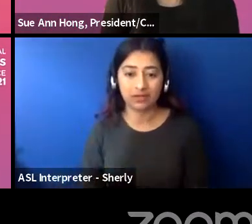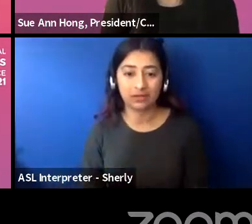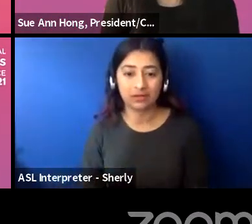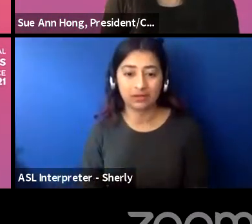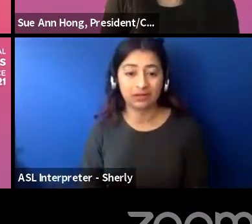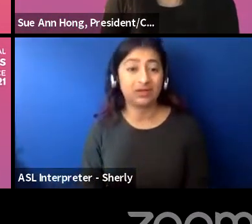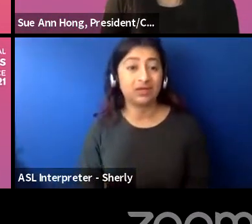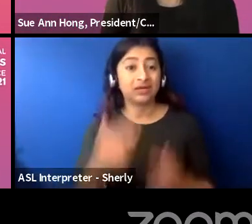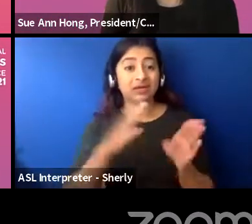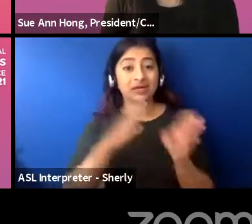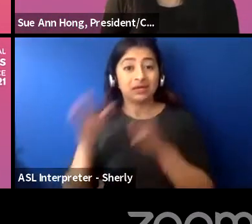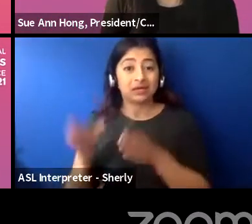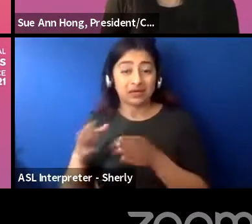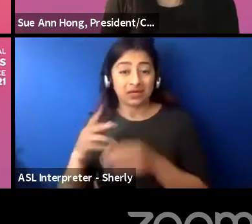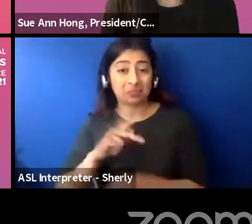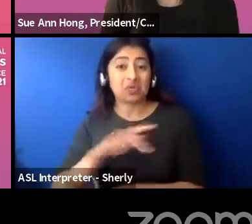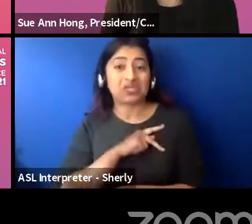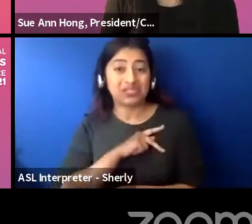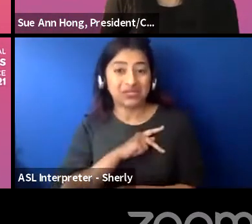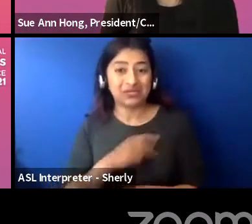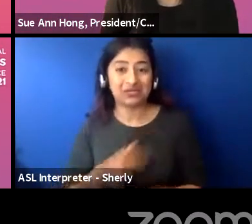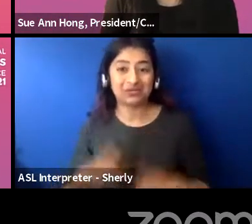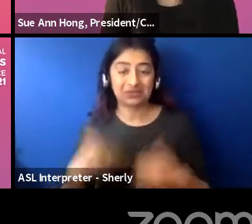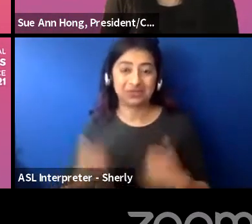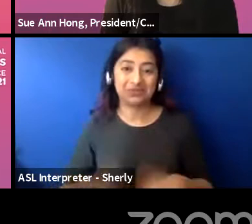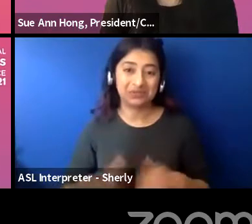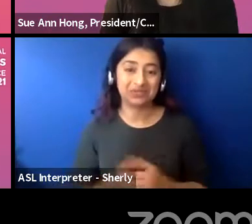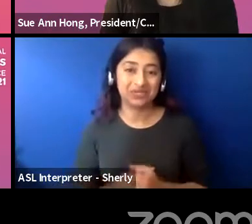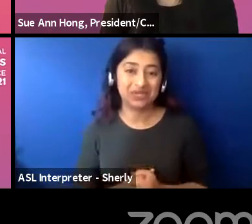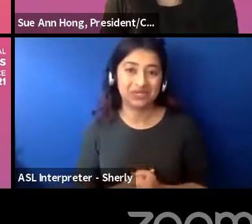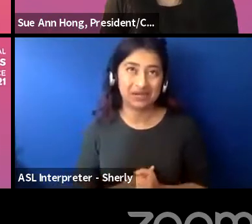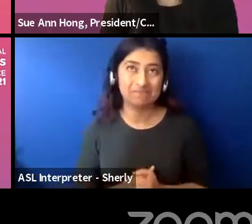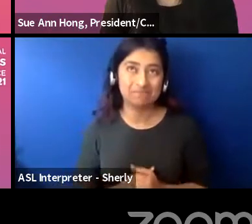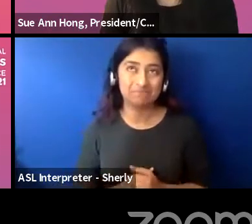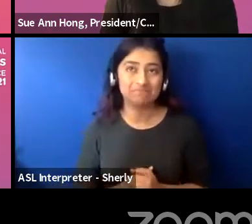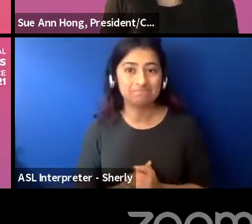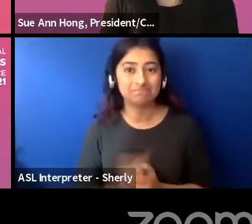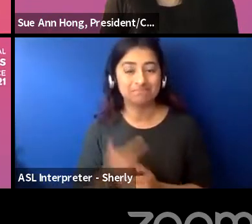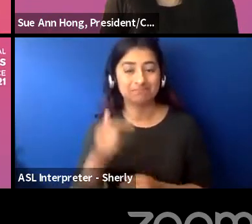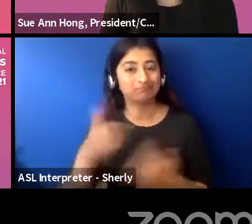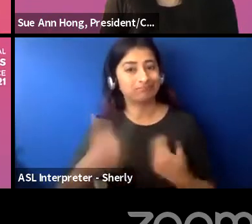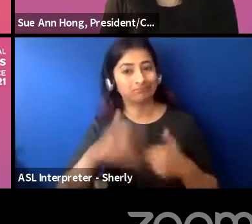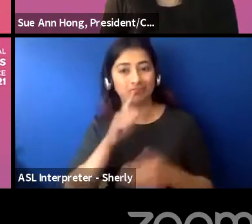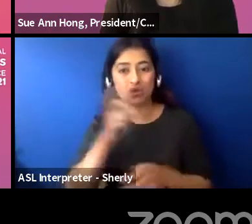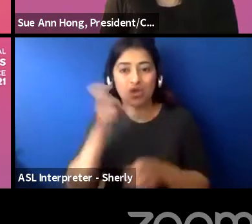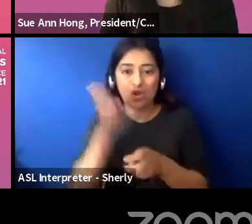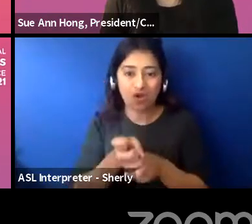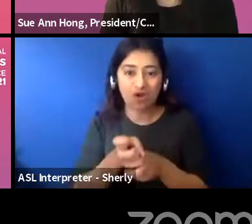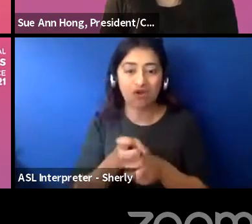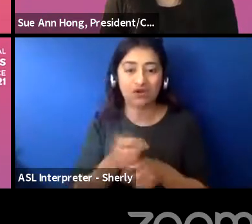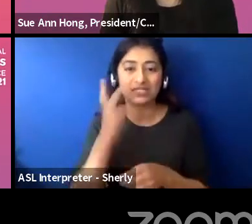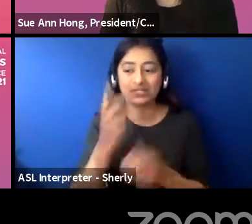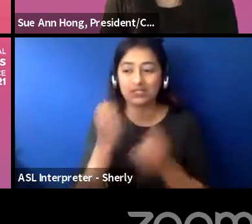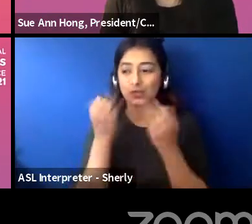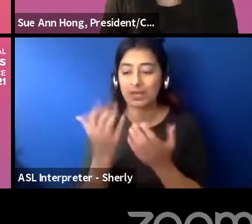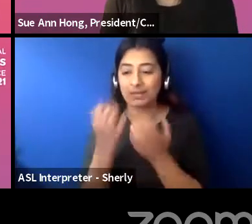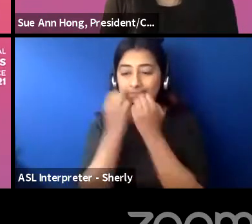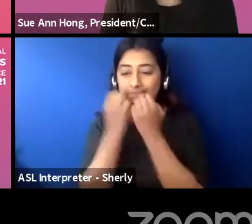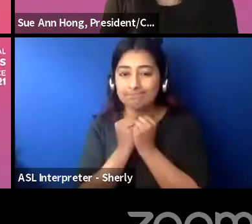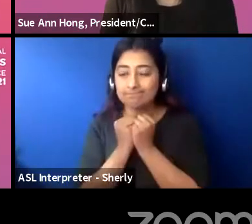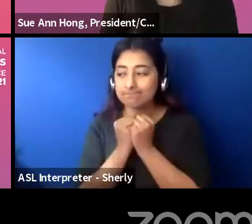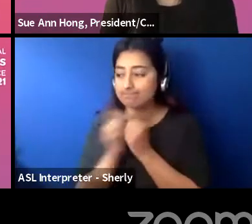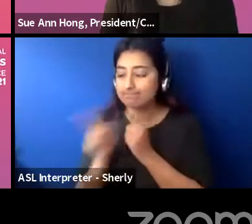Suan, it's been quite, I would say, hard to see so many loved members